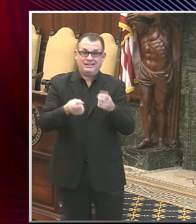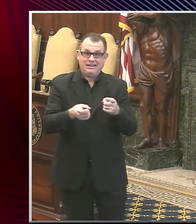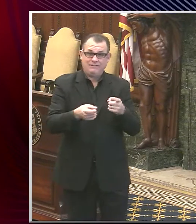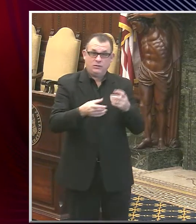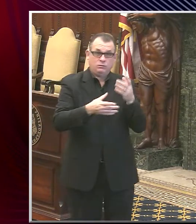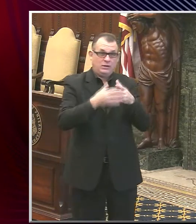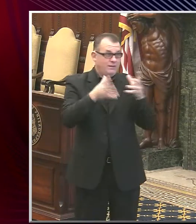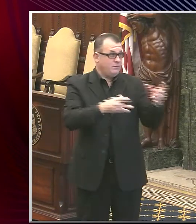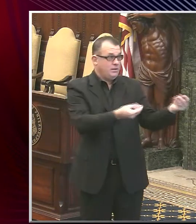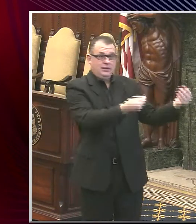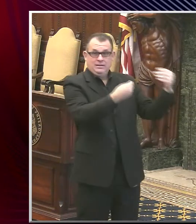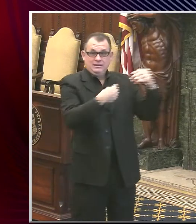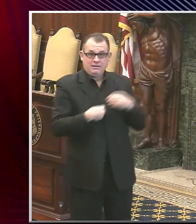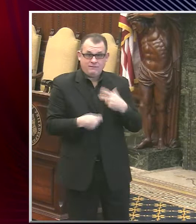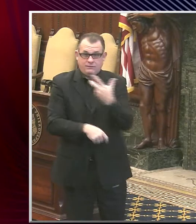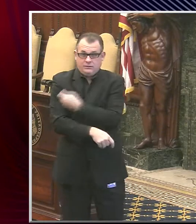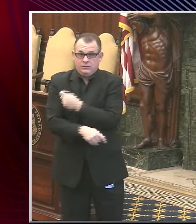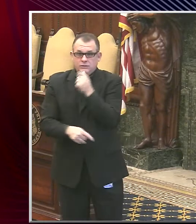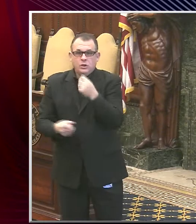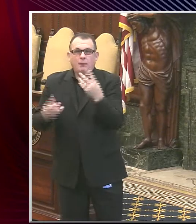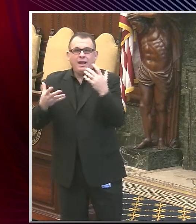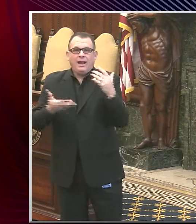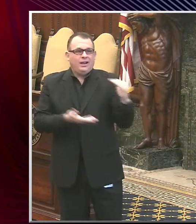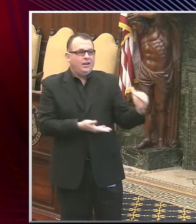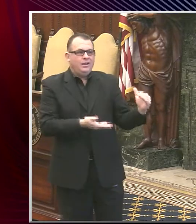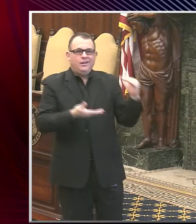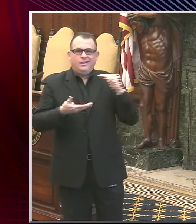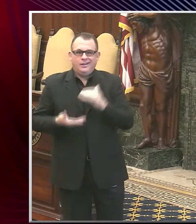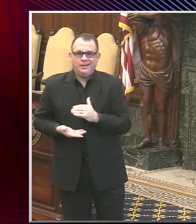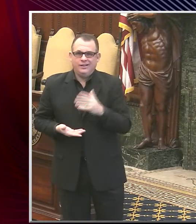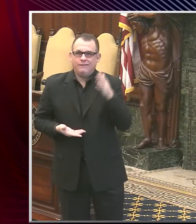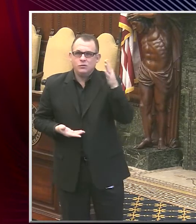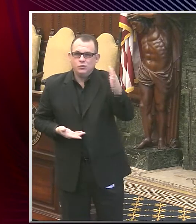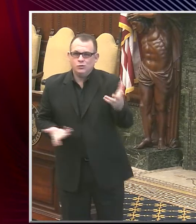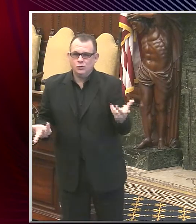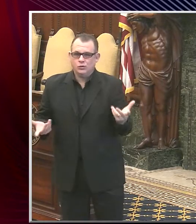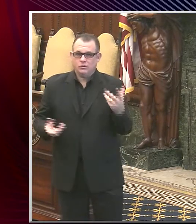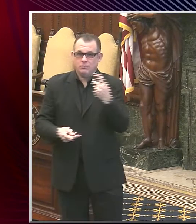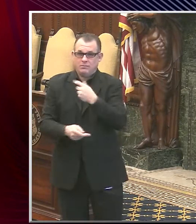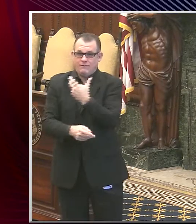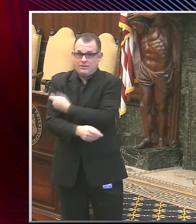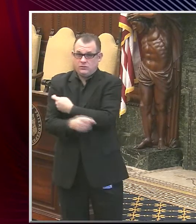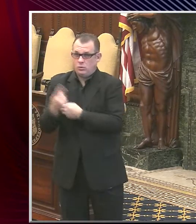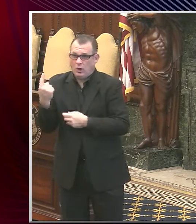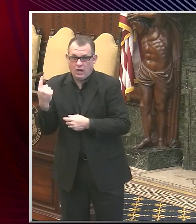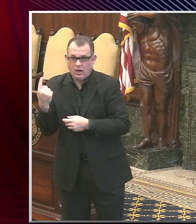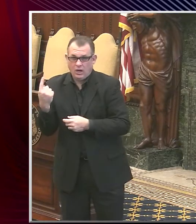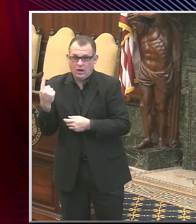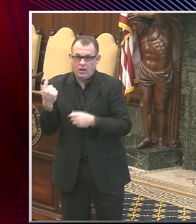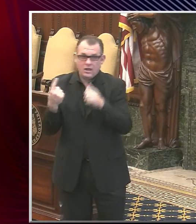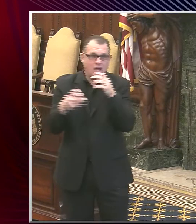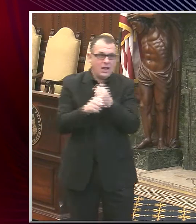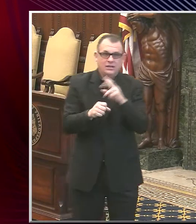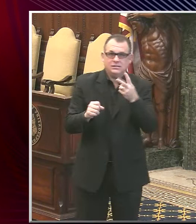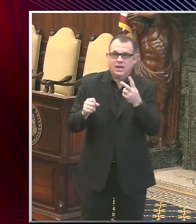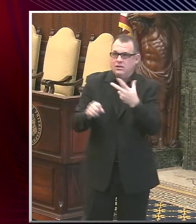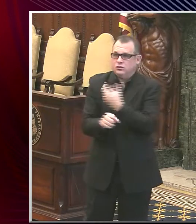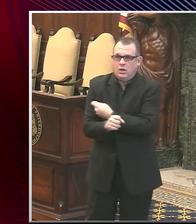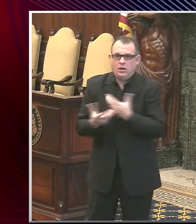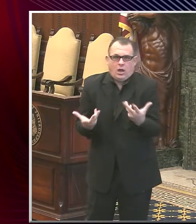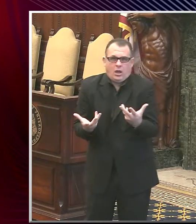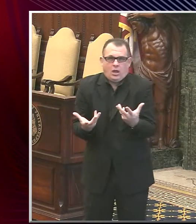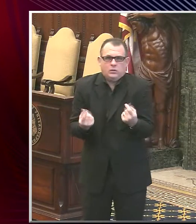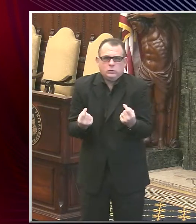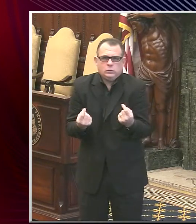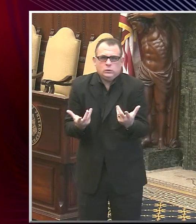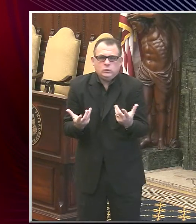doses to people and we don't have a guarantee of how many doses will arrive in the future, we may have people that we vaccinate with their first dose and we don't have any vaccine left when they